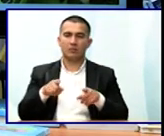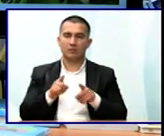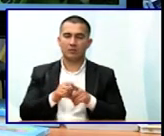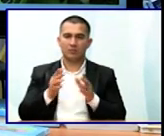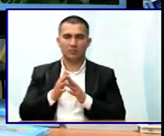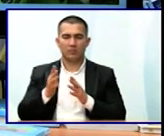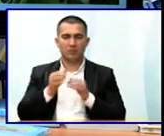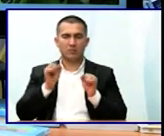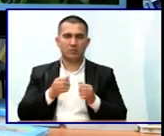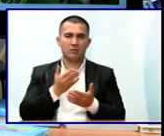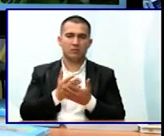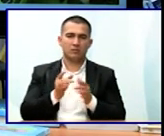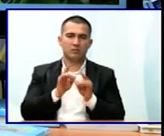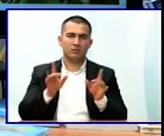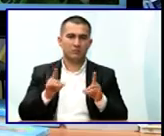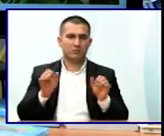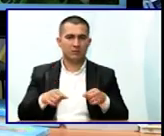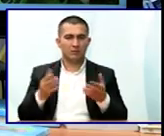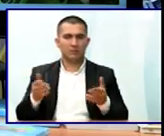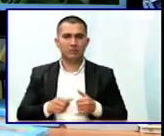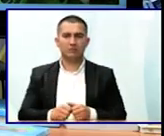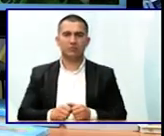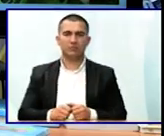o'simliklarimizni keltirib o'tishimiz mumkin.